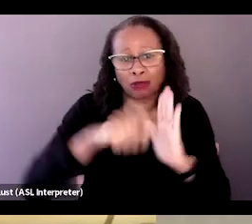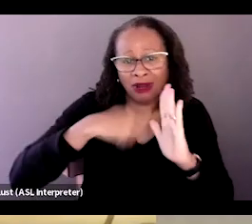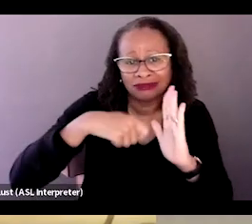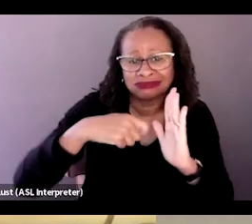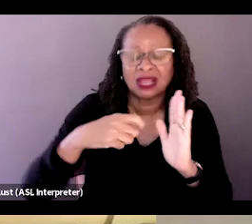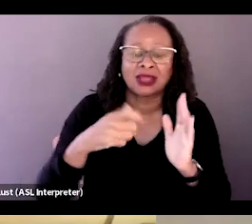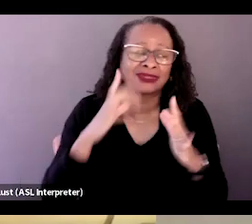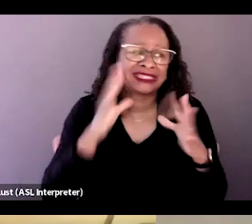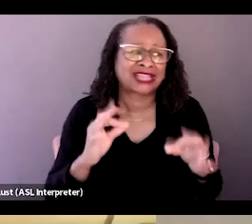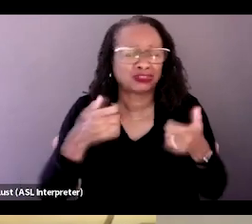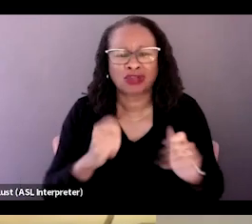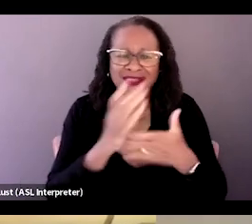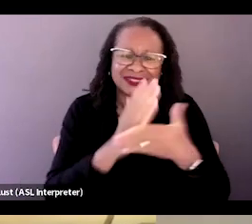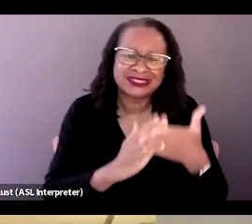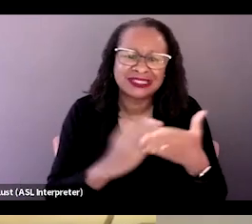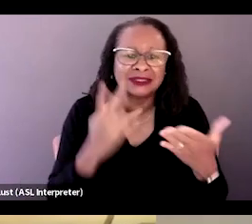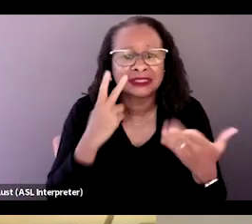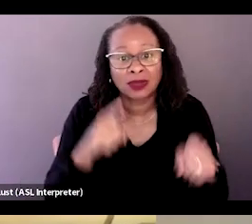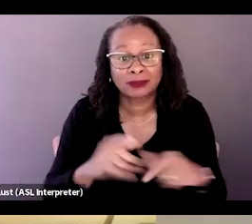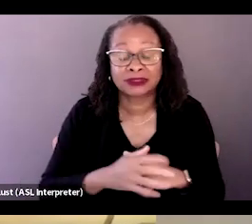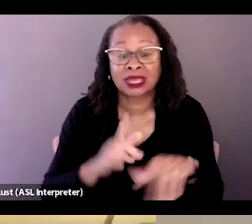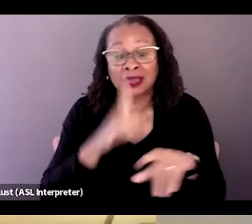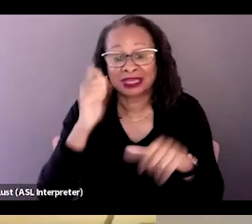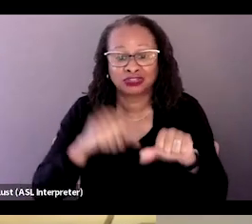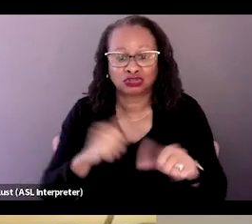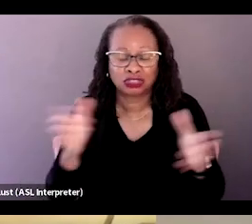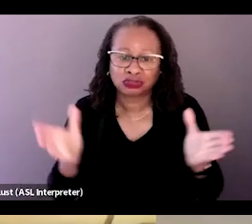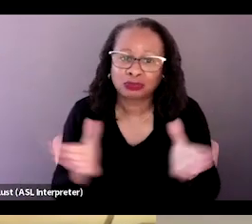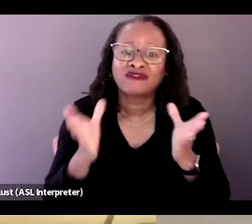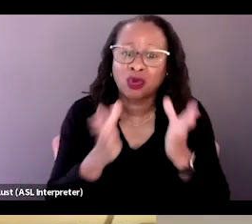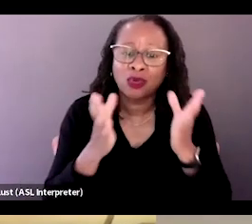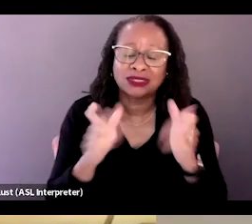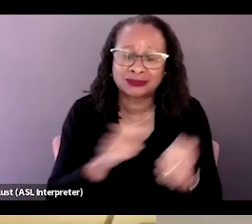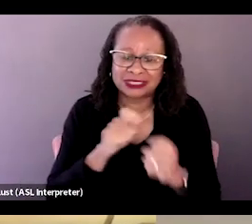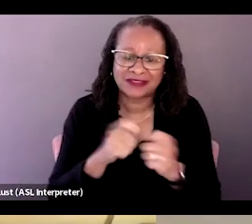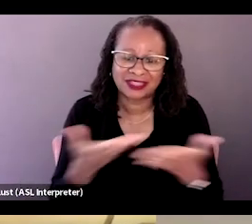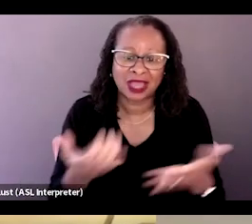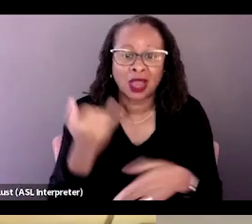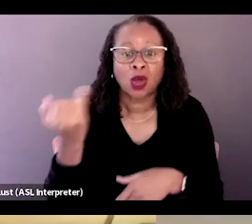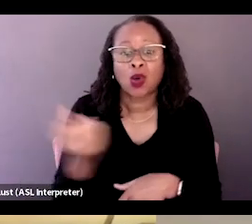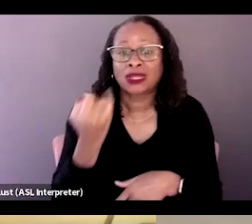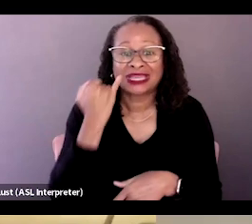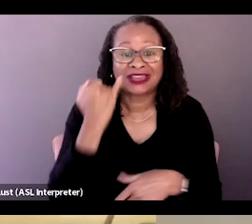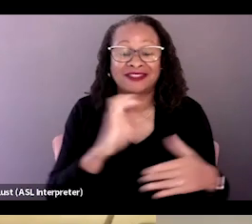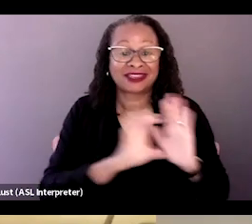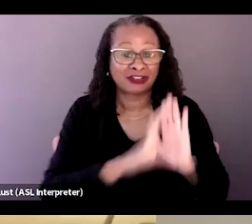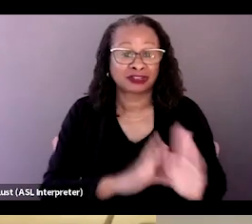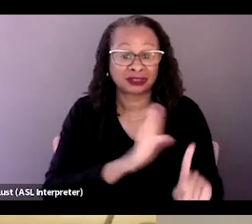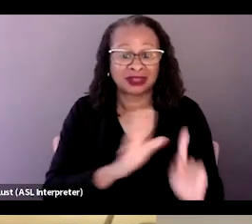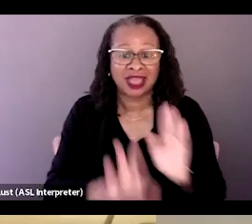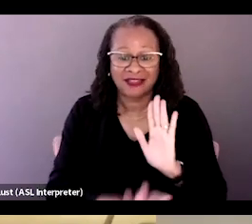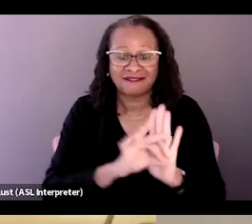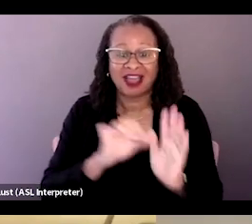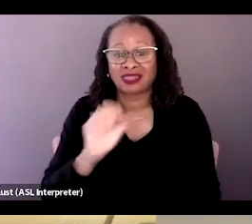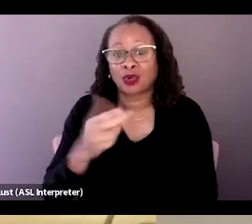try, because you can provoke certain things, but only if the characters find their own reason to